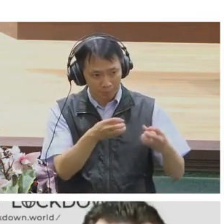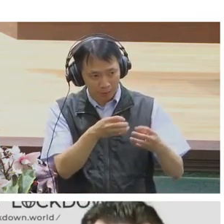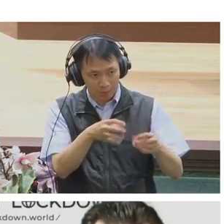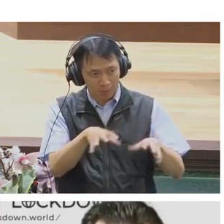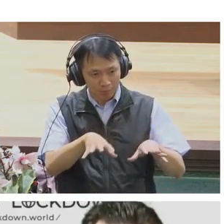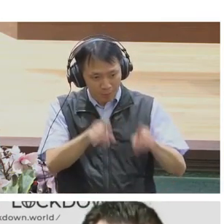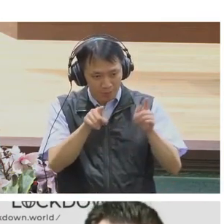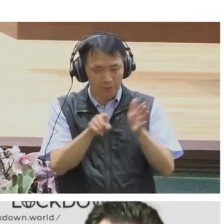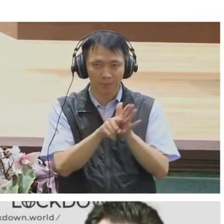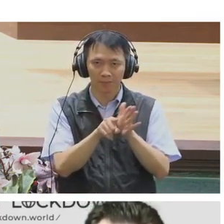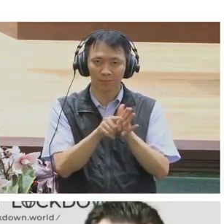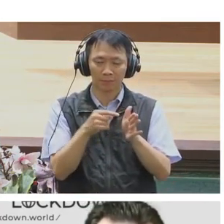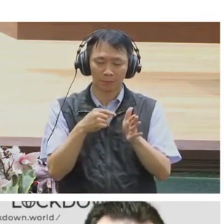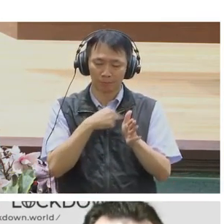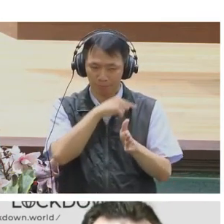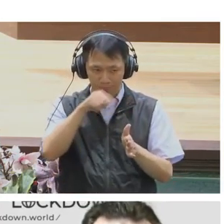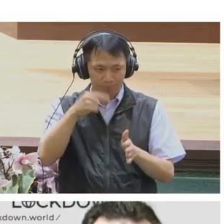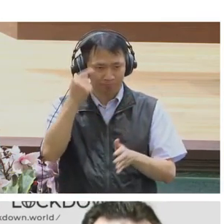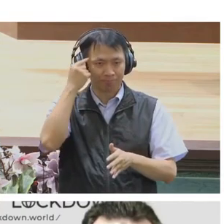a tool